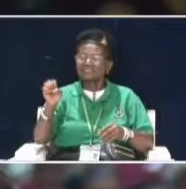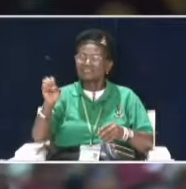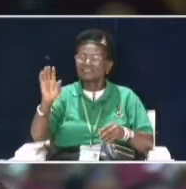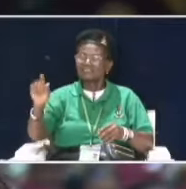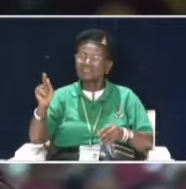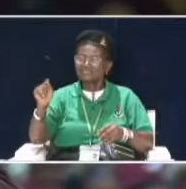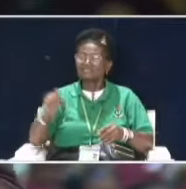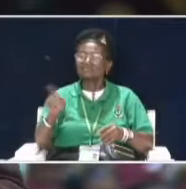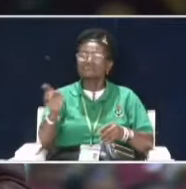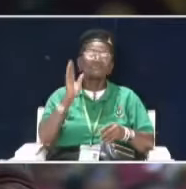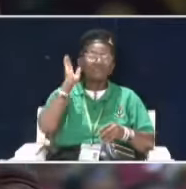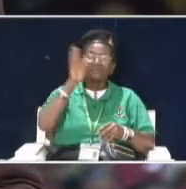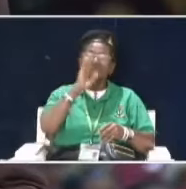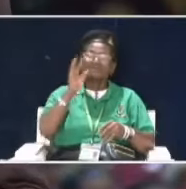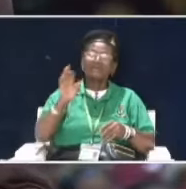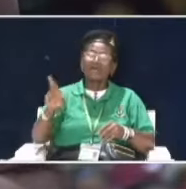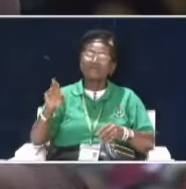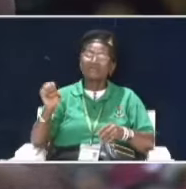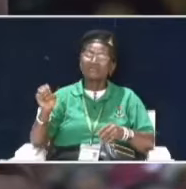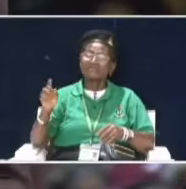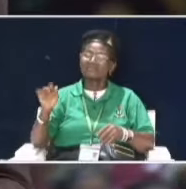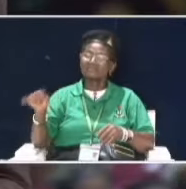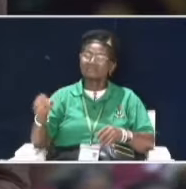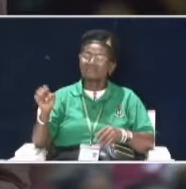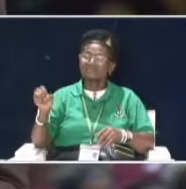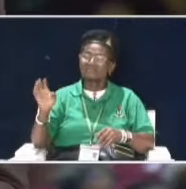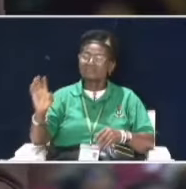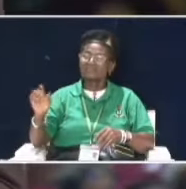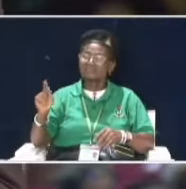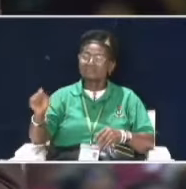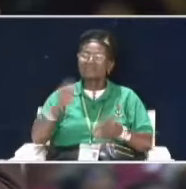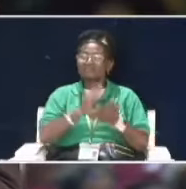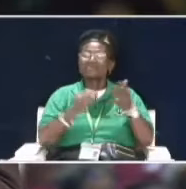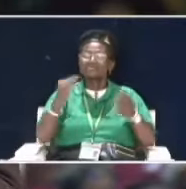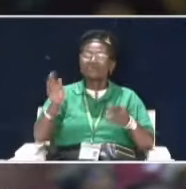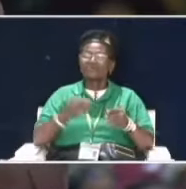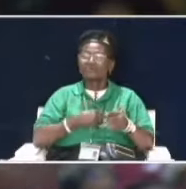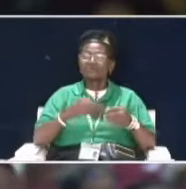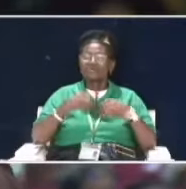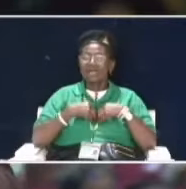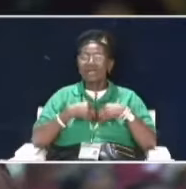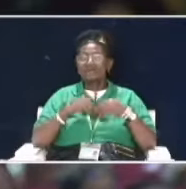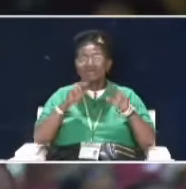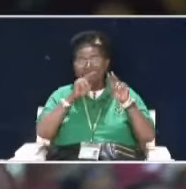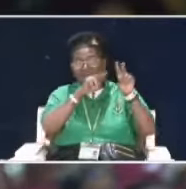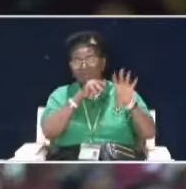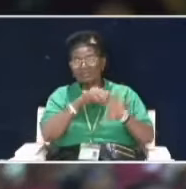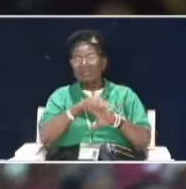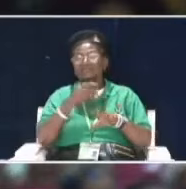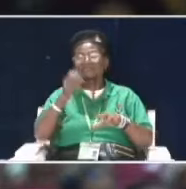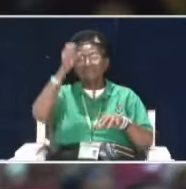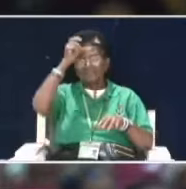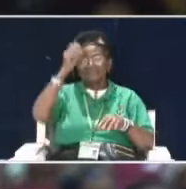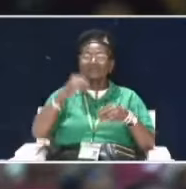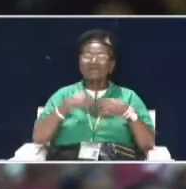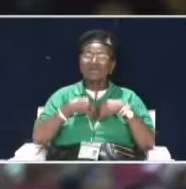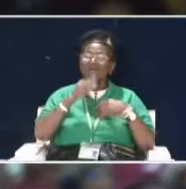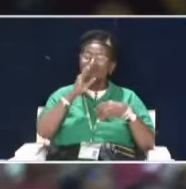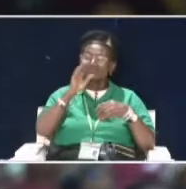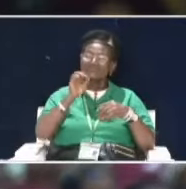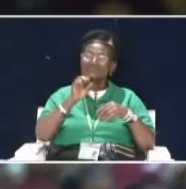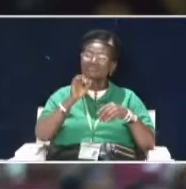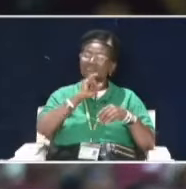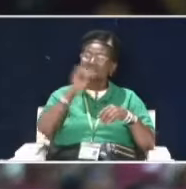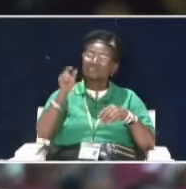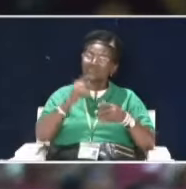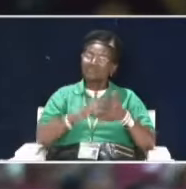Some of us had watched as the devil had been doing whatever he